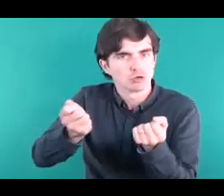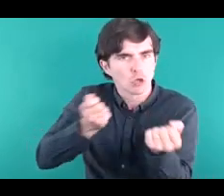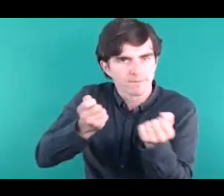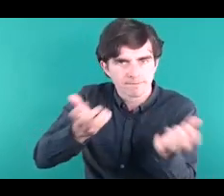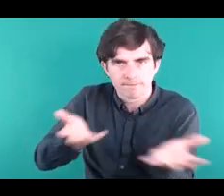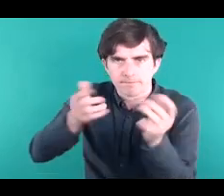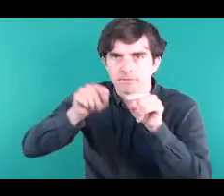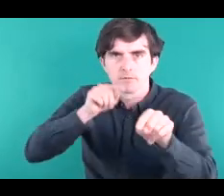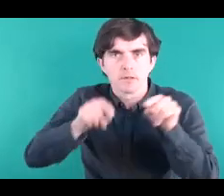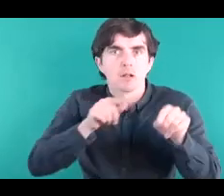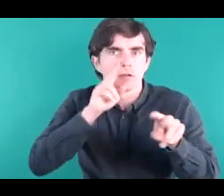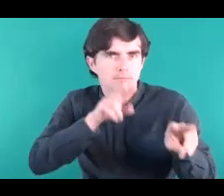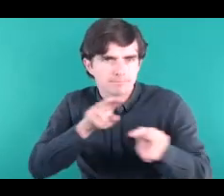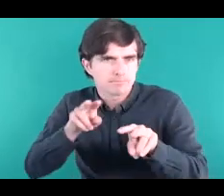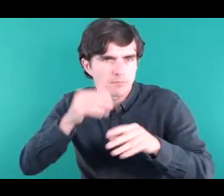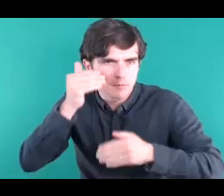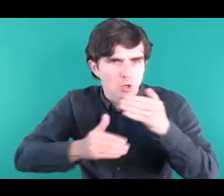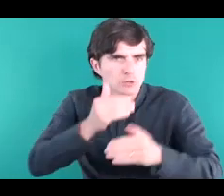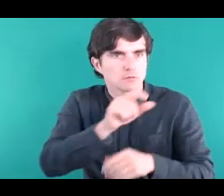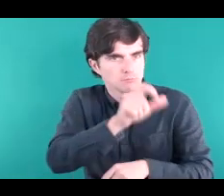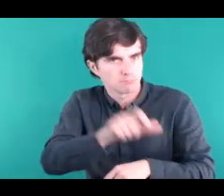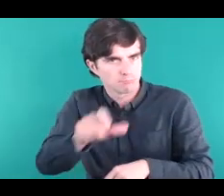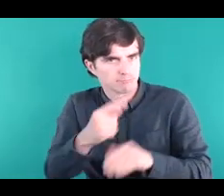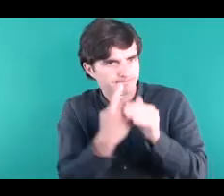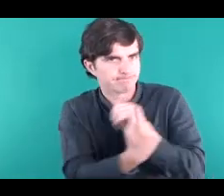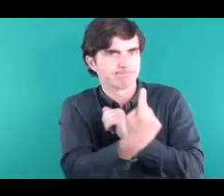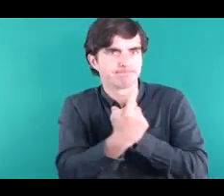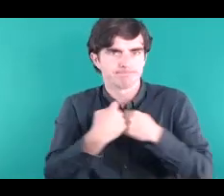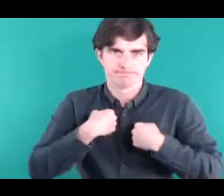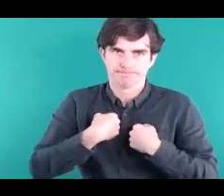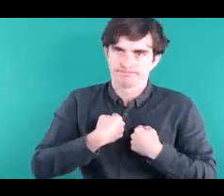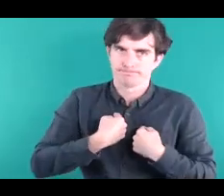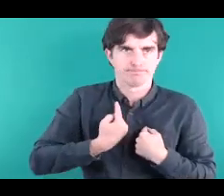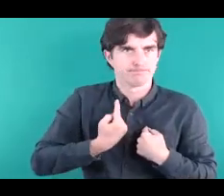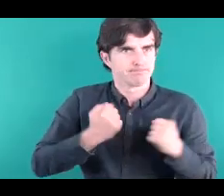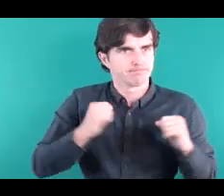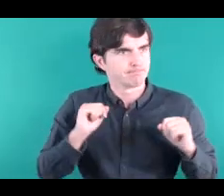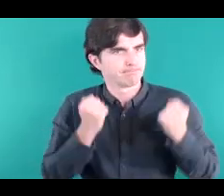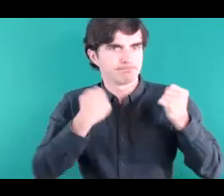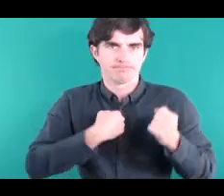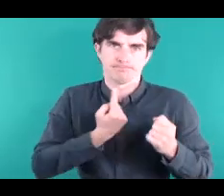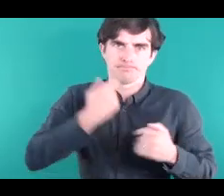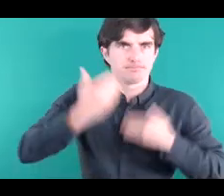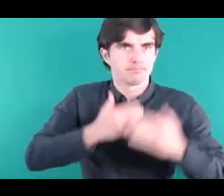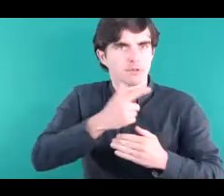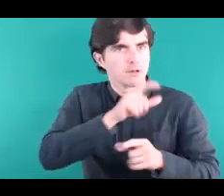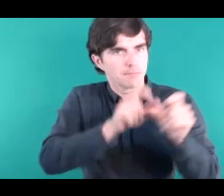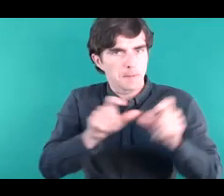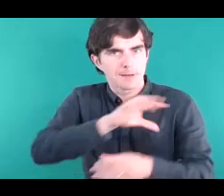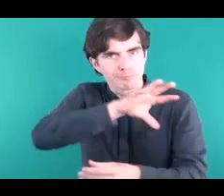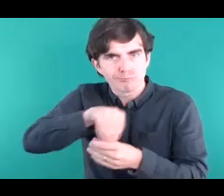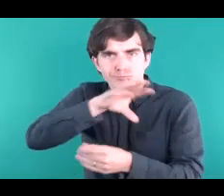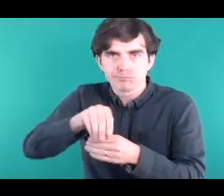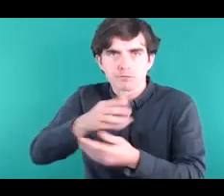is CRPD compliant. Disability social protection schemes, they have to be compatible to the right to work.